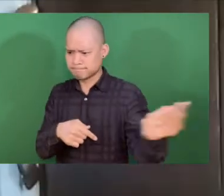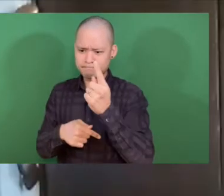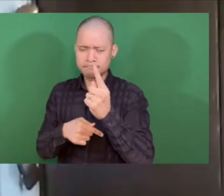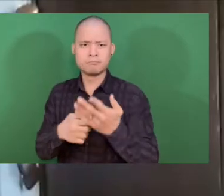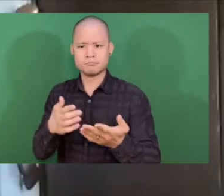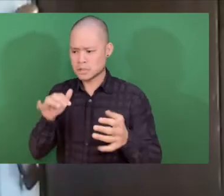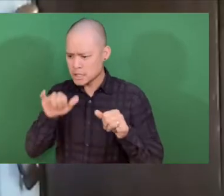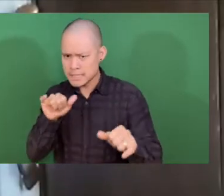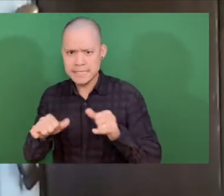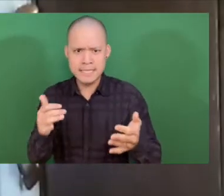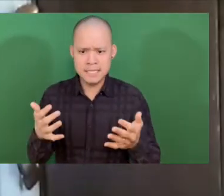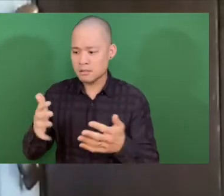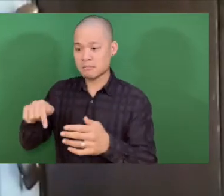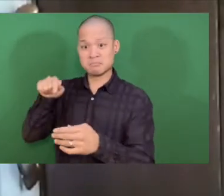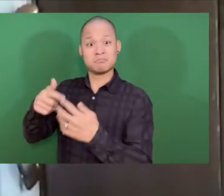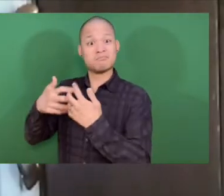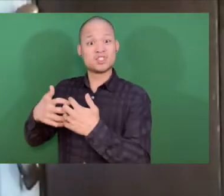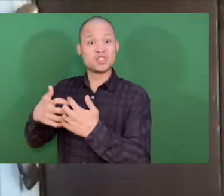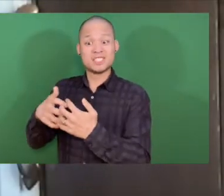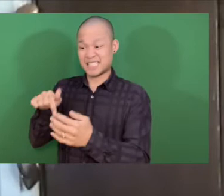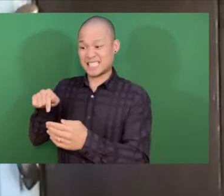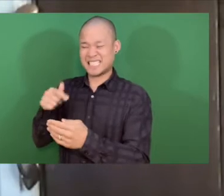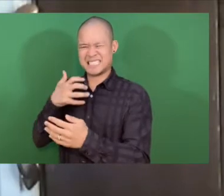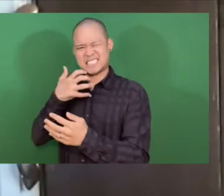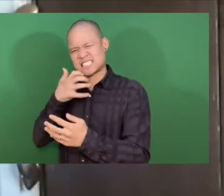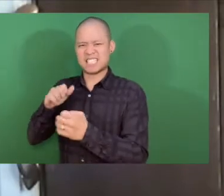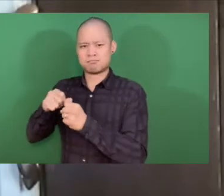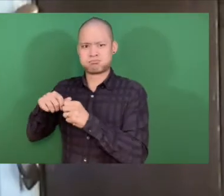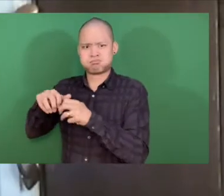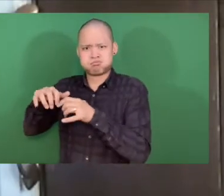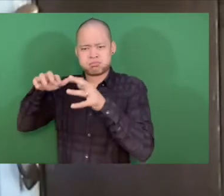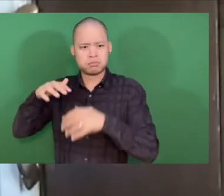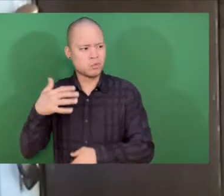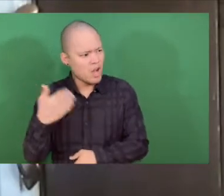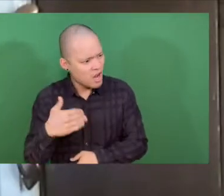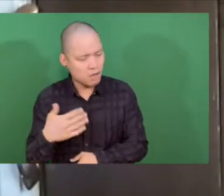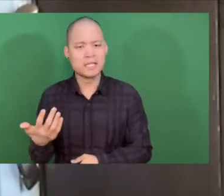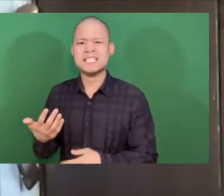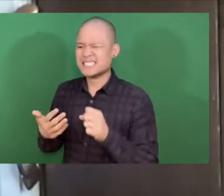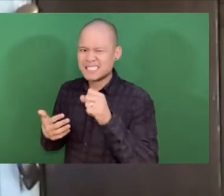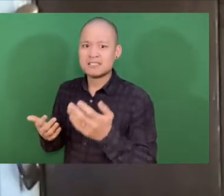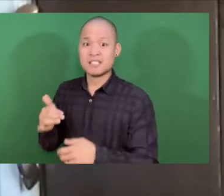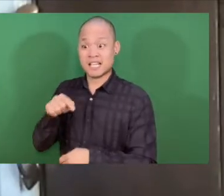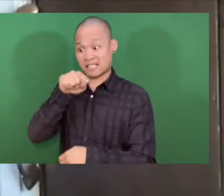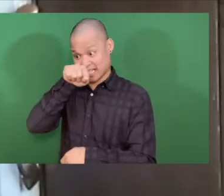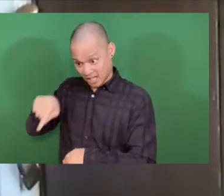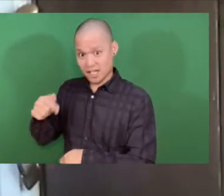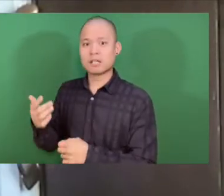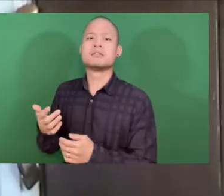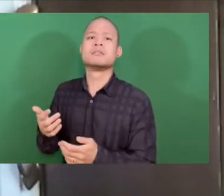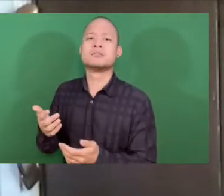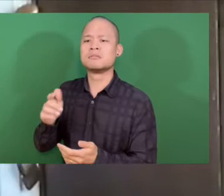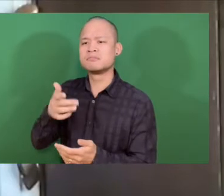the machinery starting to burn. Wow. So they came and got that guy